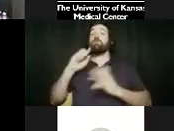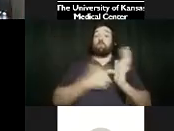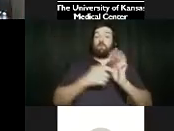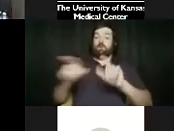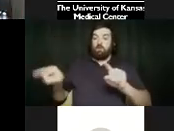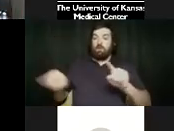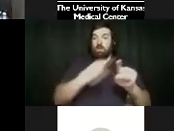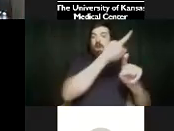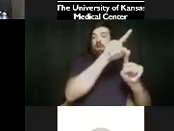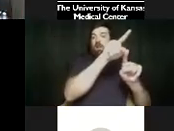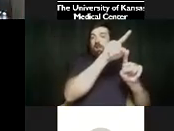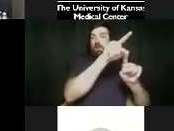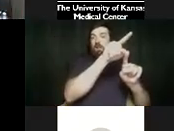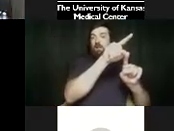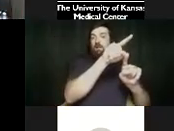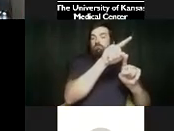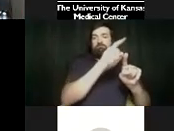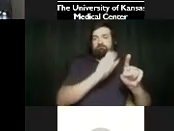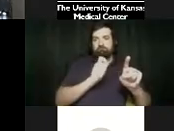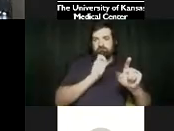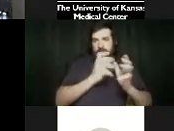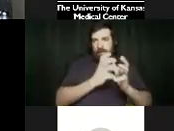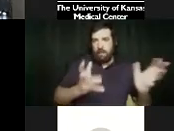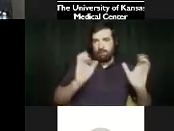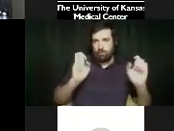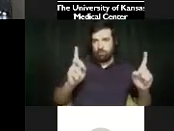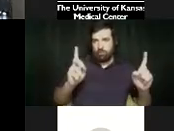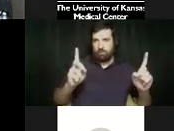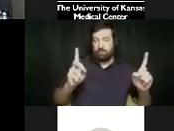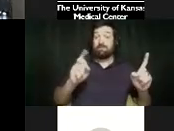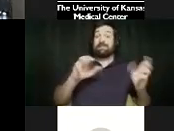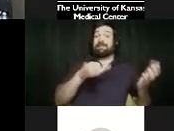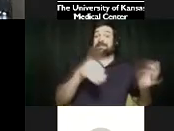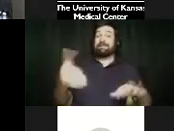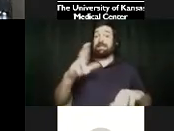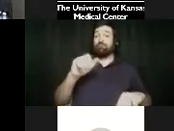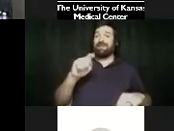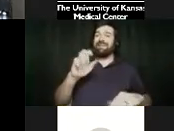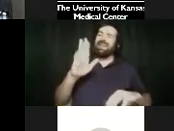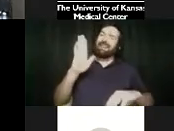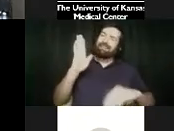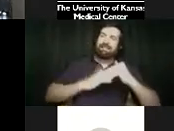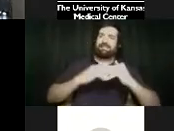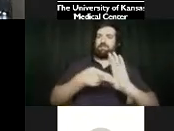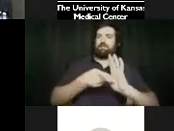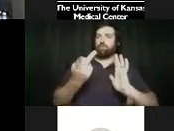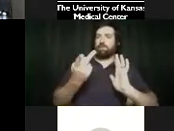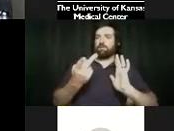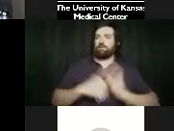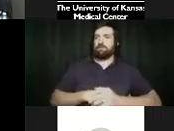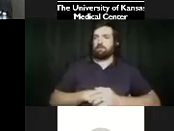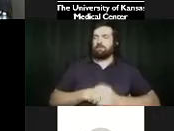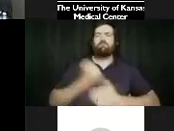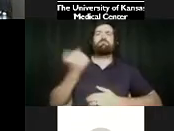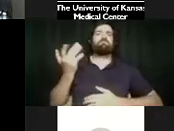corner, there are those with low education and a death rate that's at least twice as high. Why